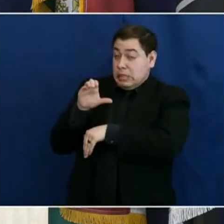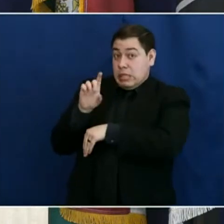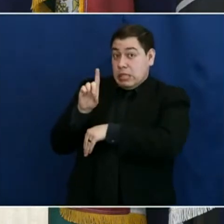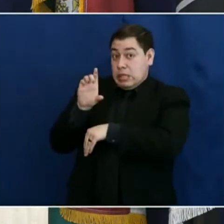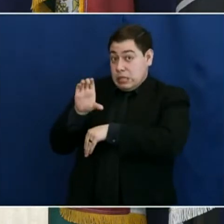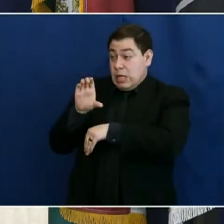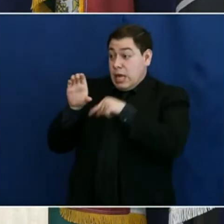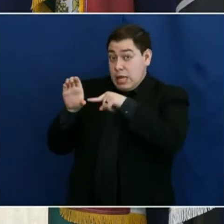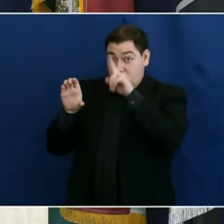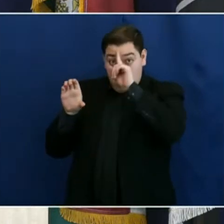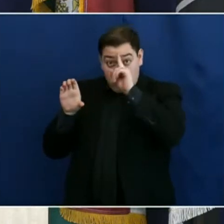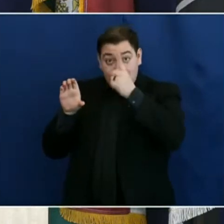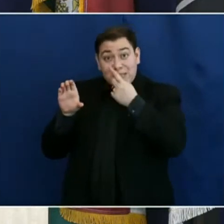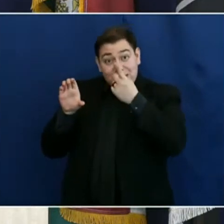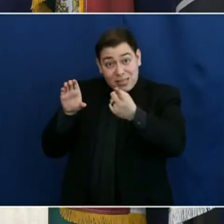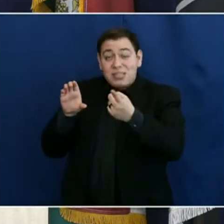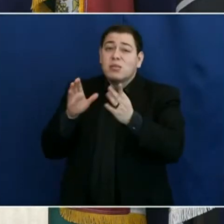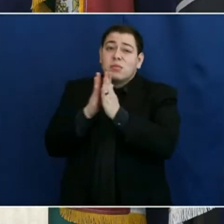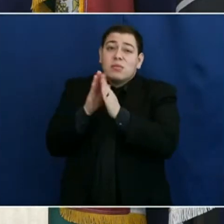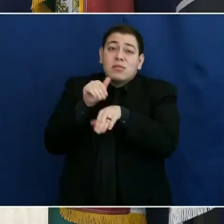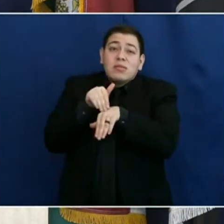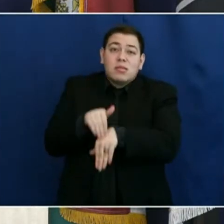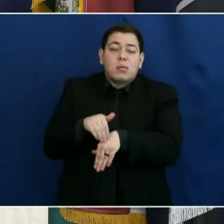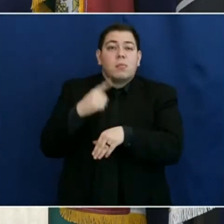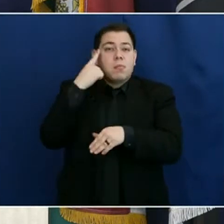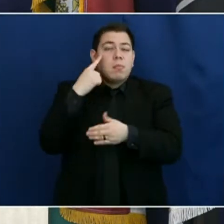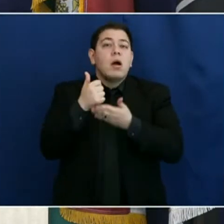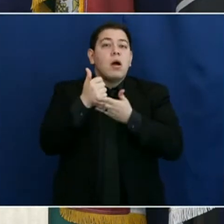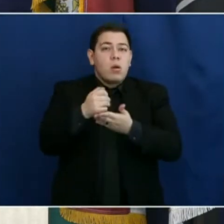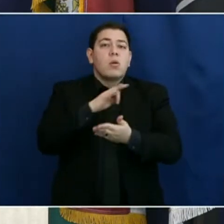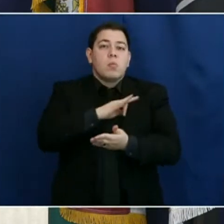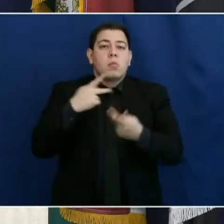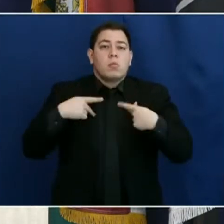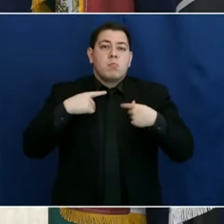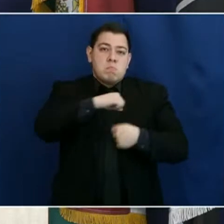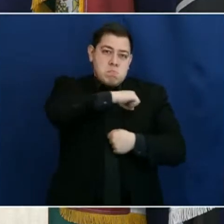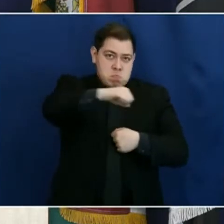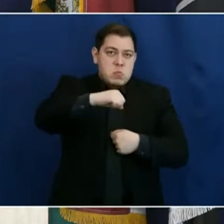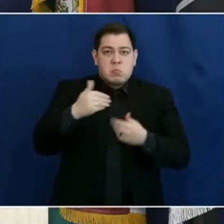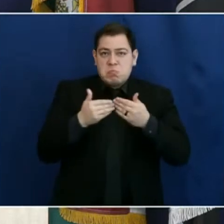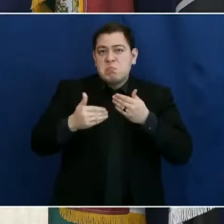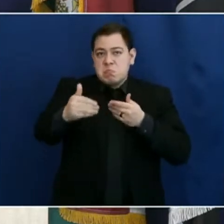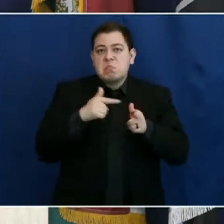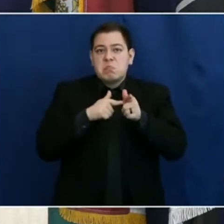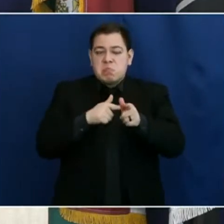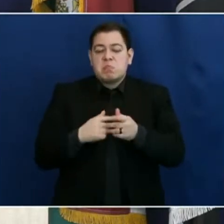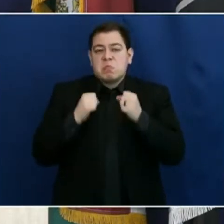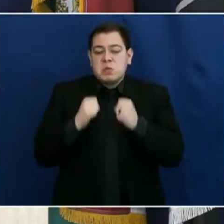nuestro condado para que podamos estar seguros y seguir adelante. Gracias.